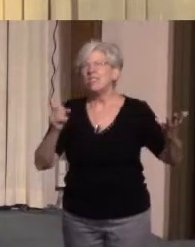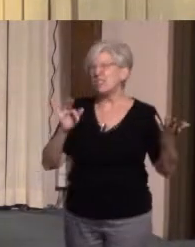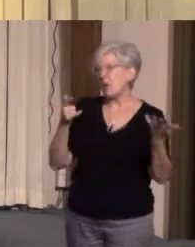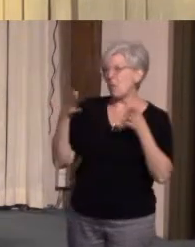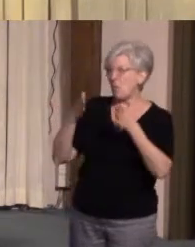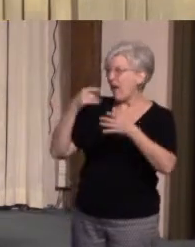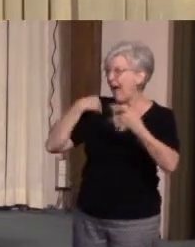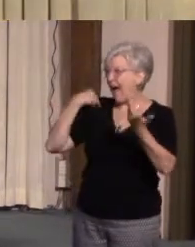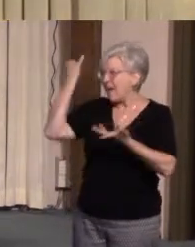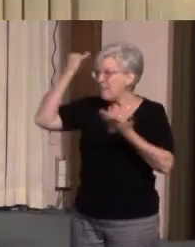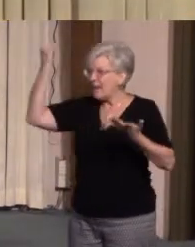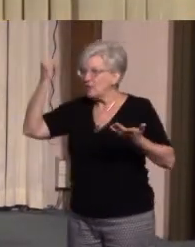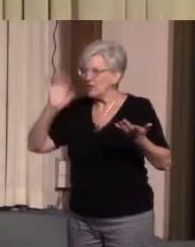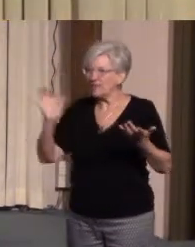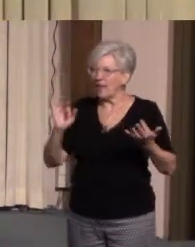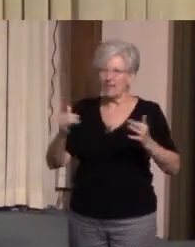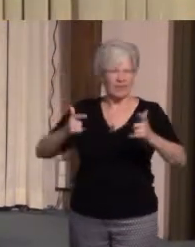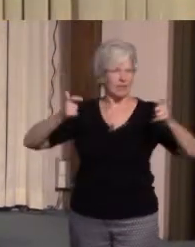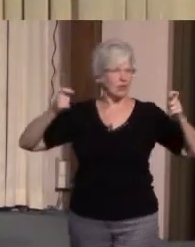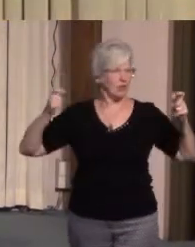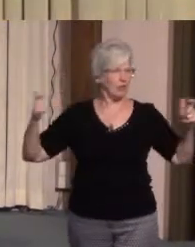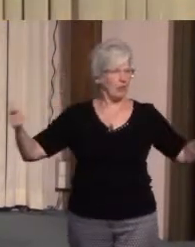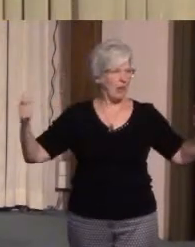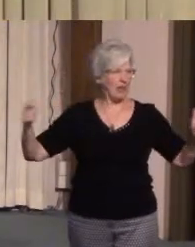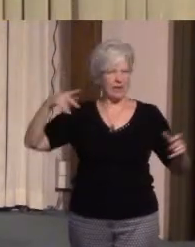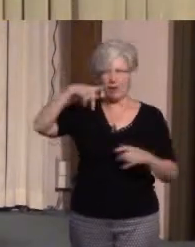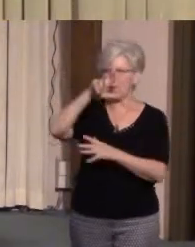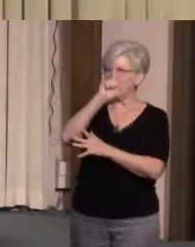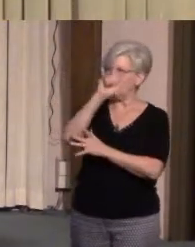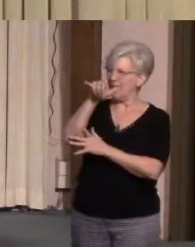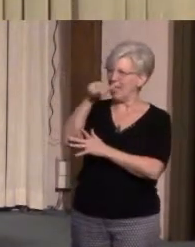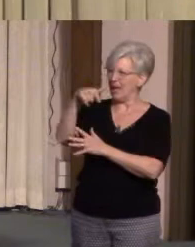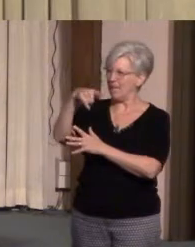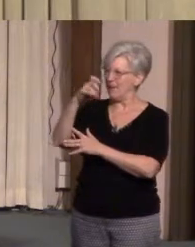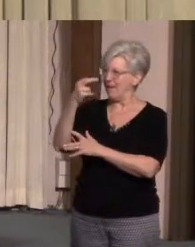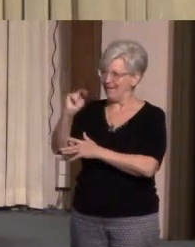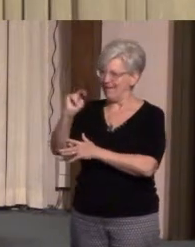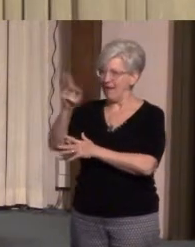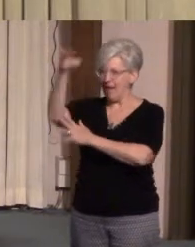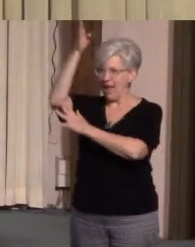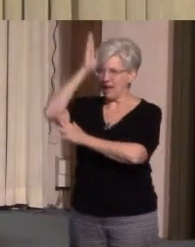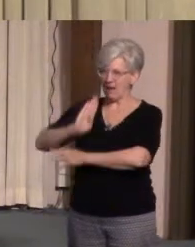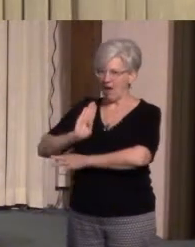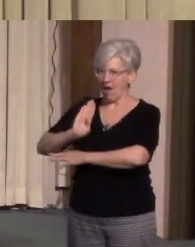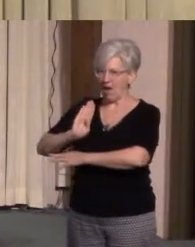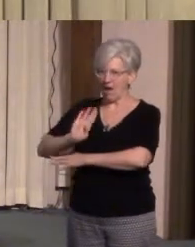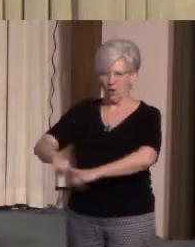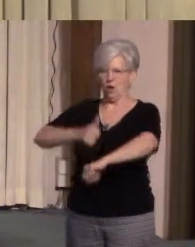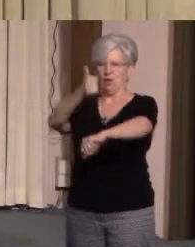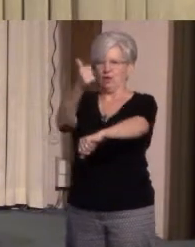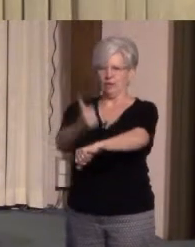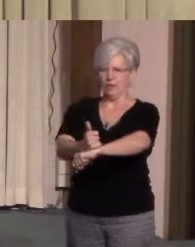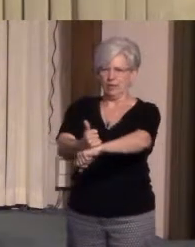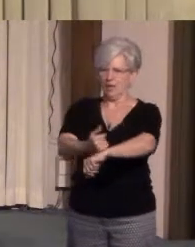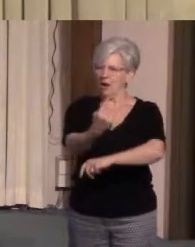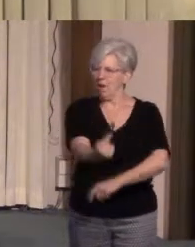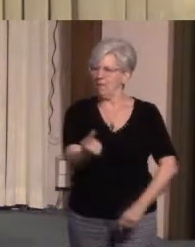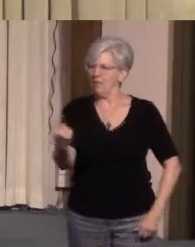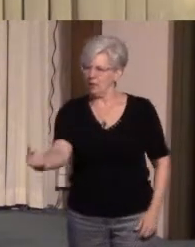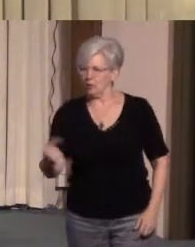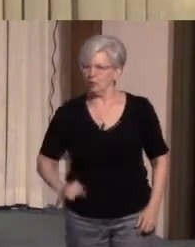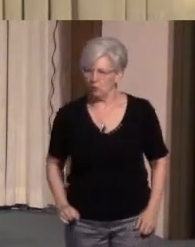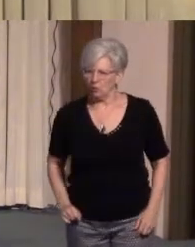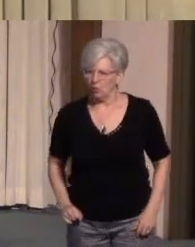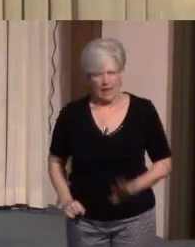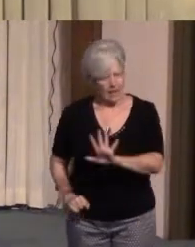fence or wall or something around this thing, right? So the way I imagine the Garden of Eden is kind of like a giant playpen, right? And God